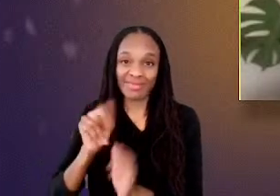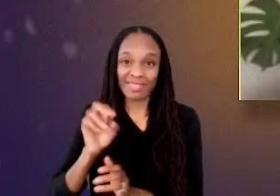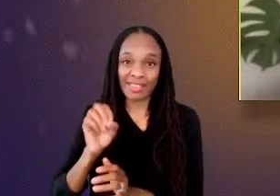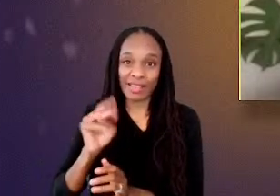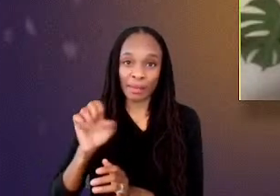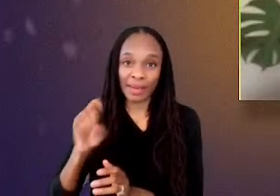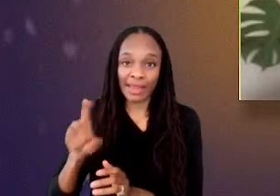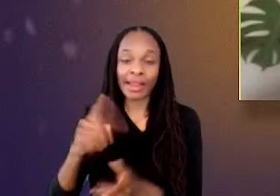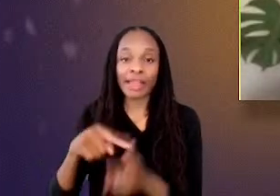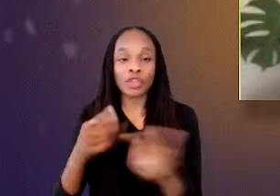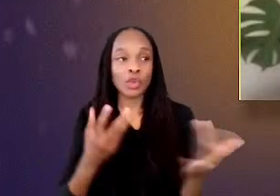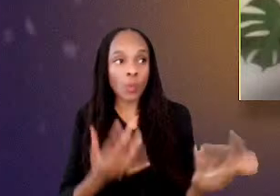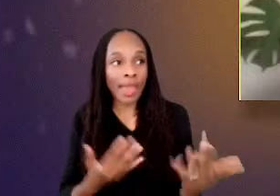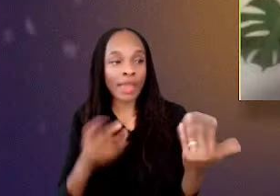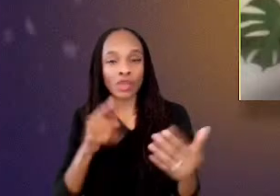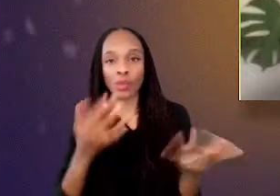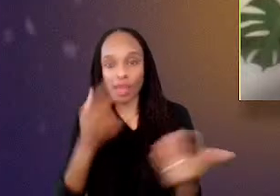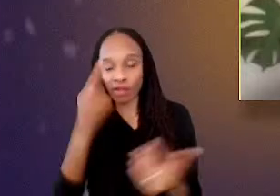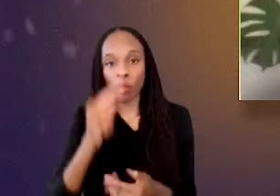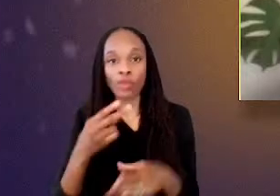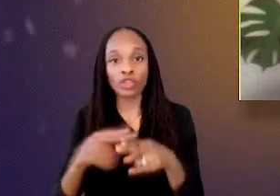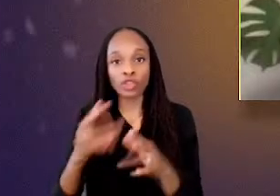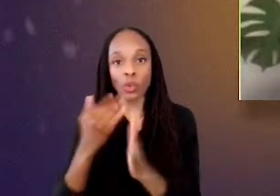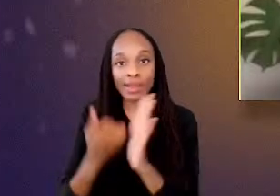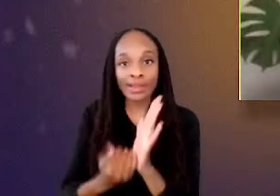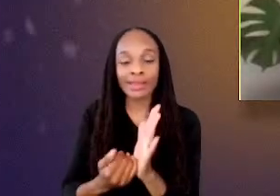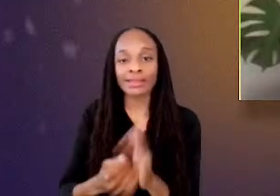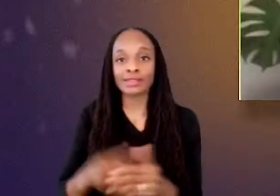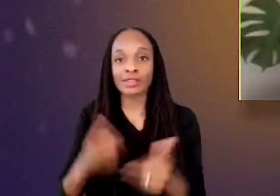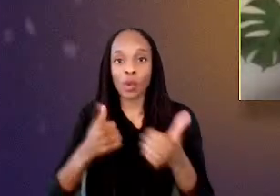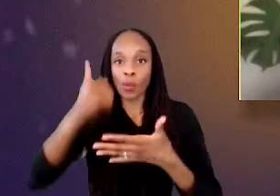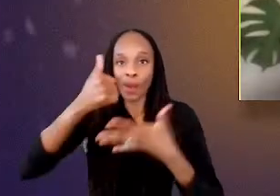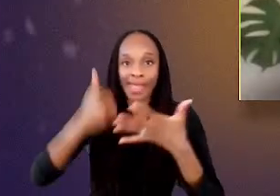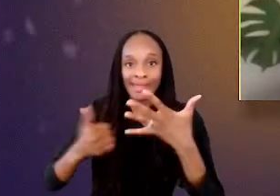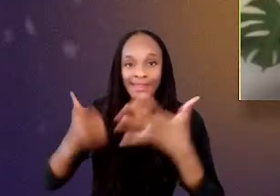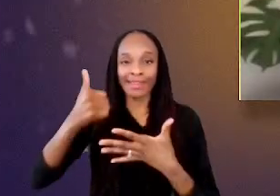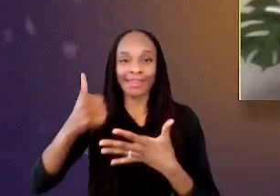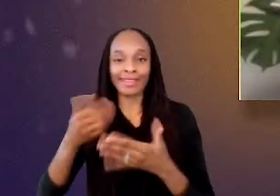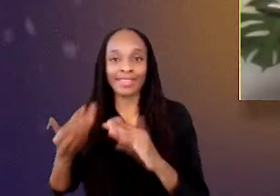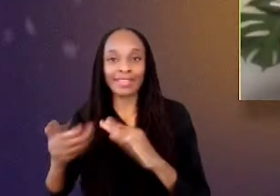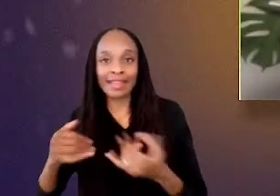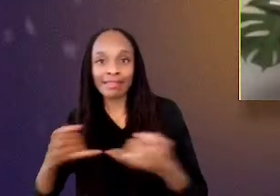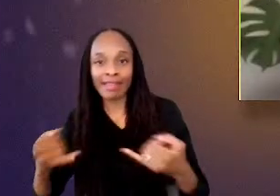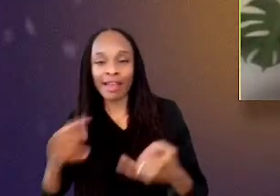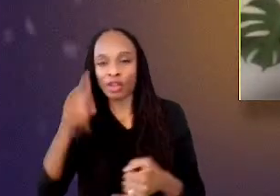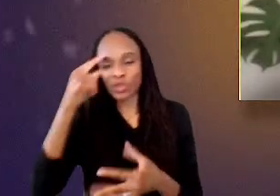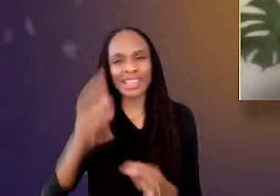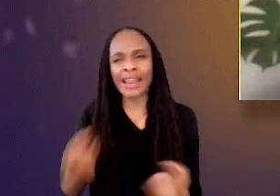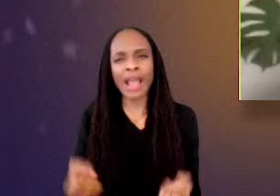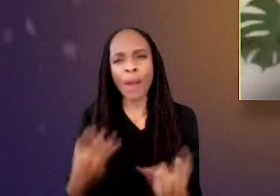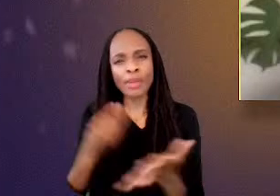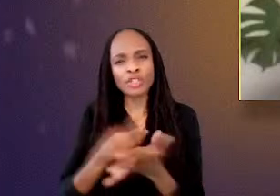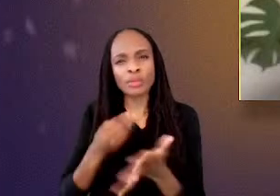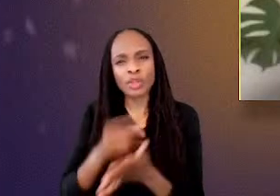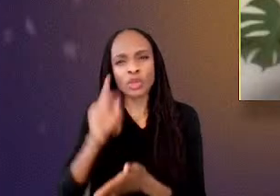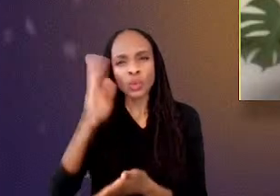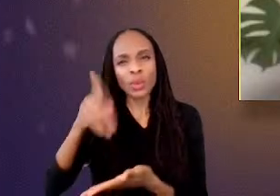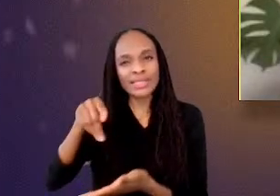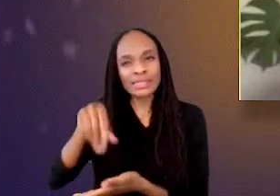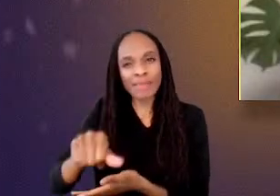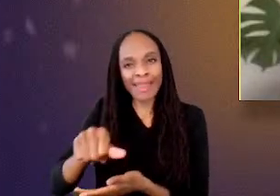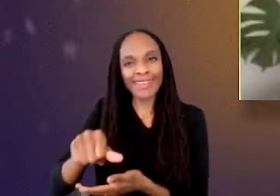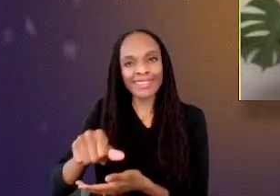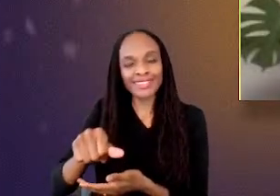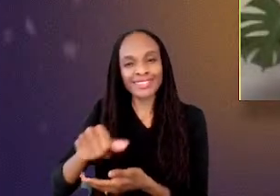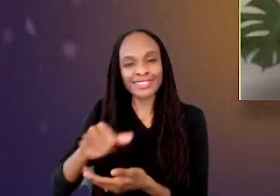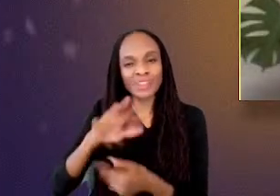you wait for the shortlists and the ranking and deadline, and you decide if you know how much money you're going to spend based on what comes out.